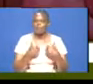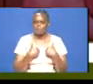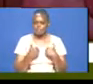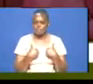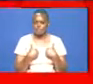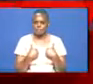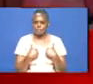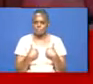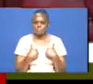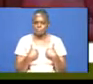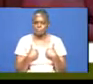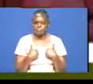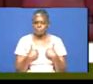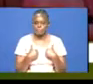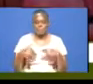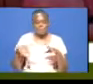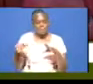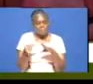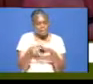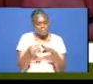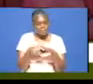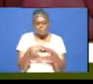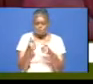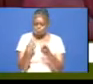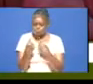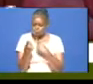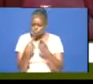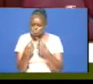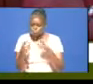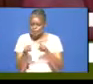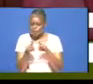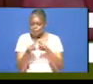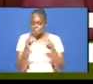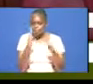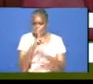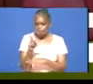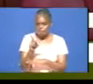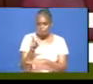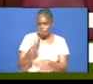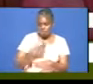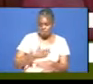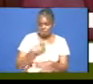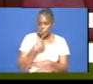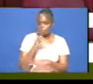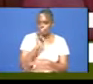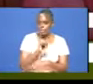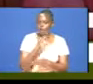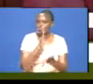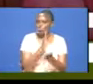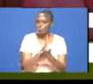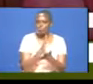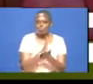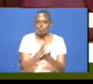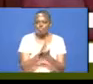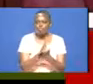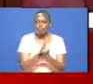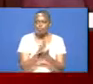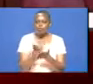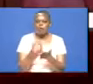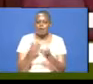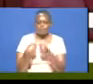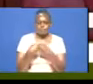A number of colleagues have talked over the same, and I want to say, Madam Speaker, indeed we've been undergoing a number of